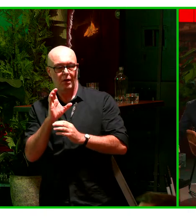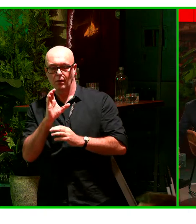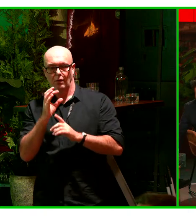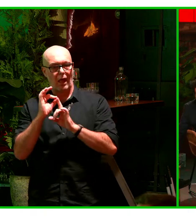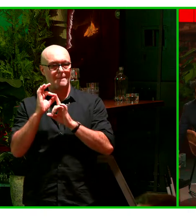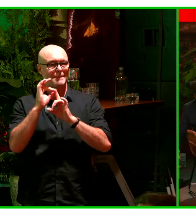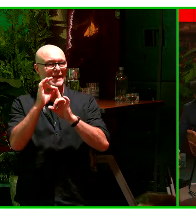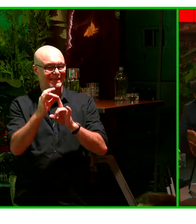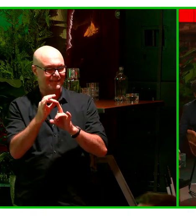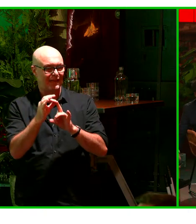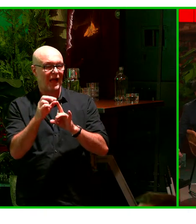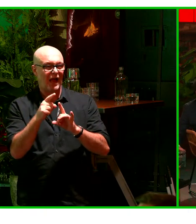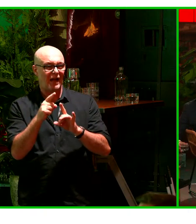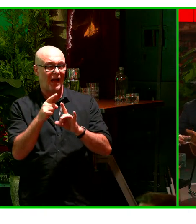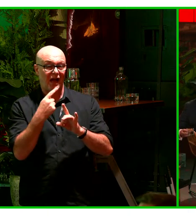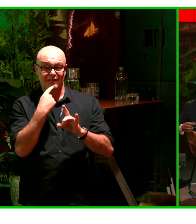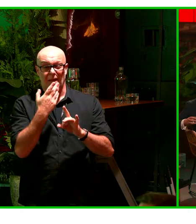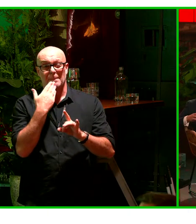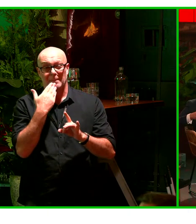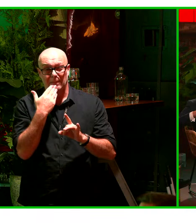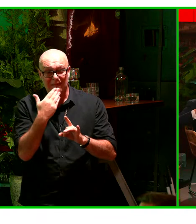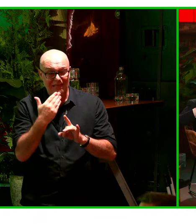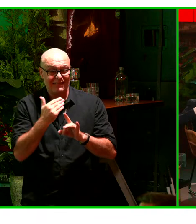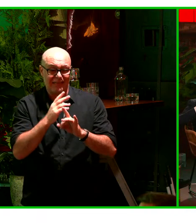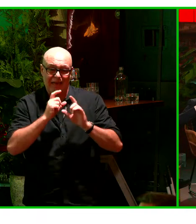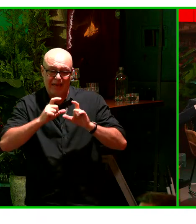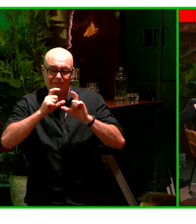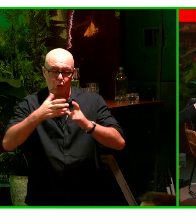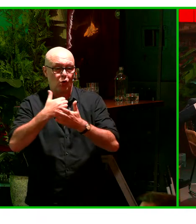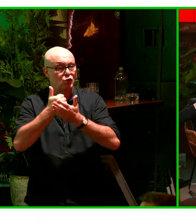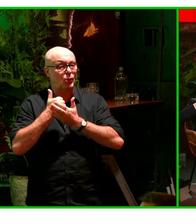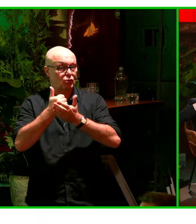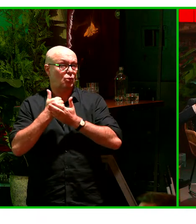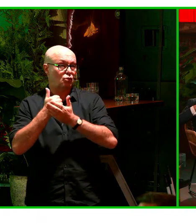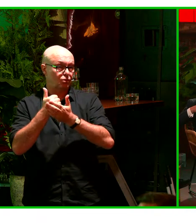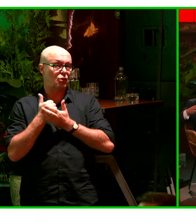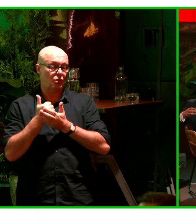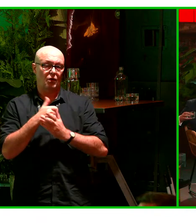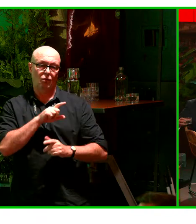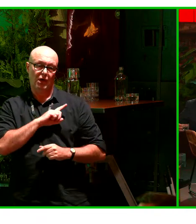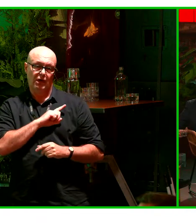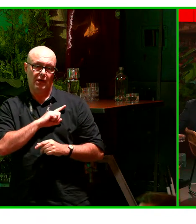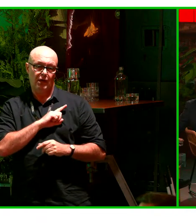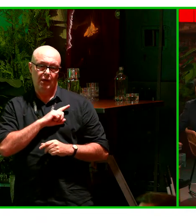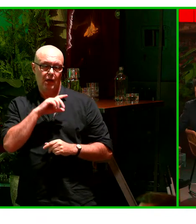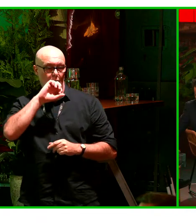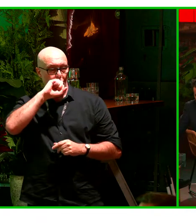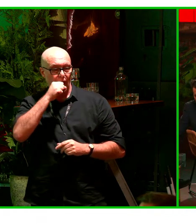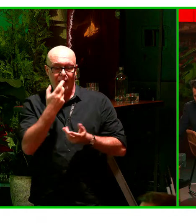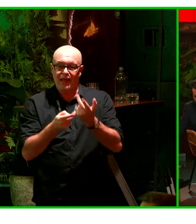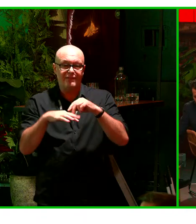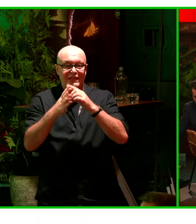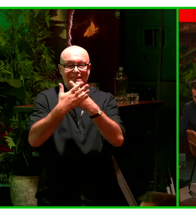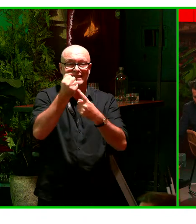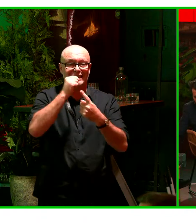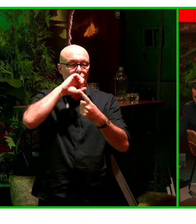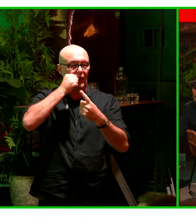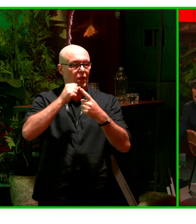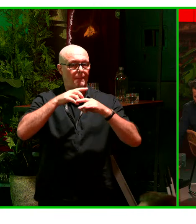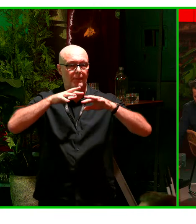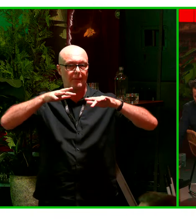you and urge you to continue with your wholehearted support for this, not least because it'll have ripples across the whole of the